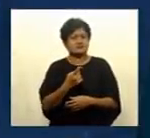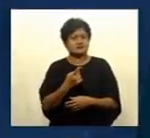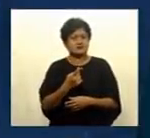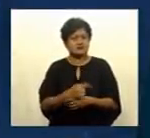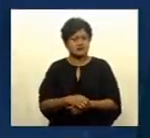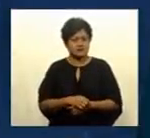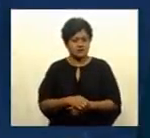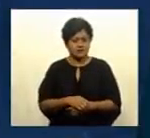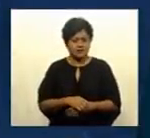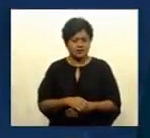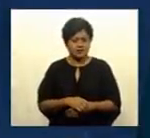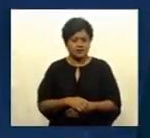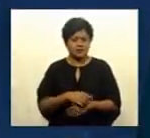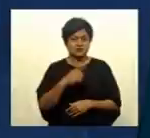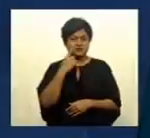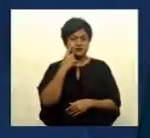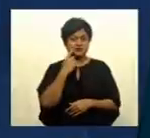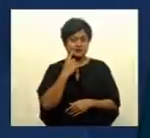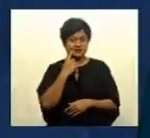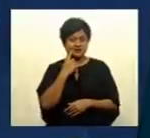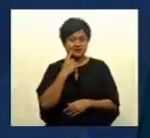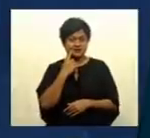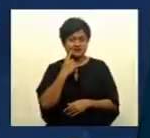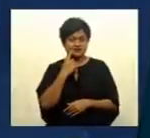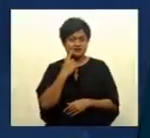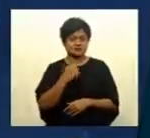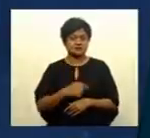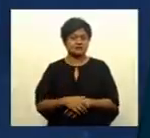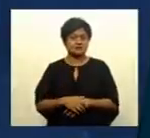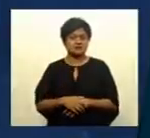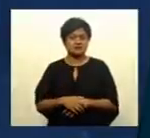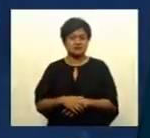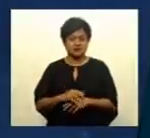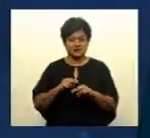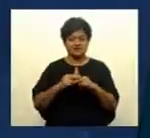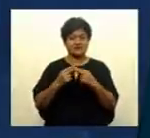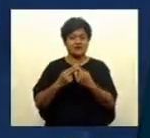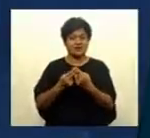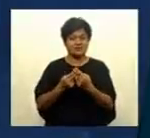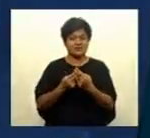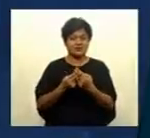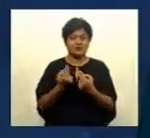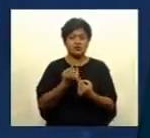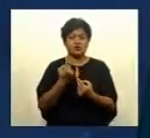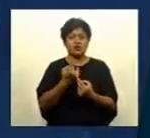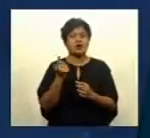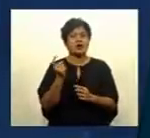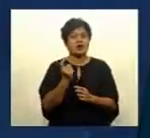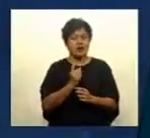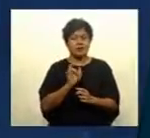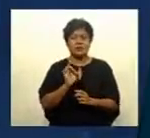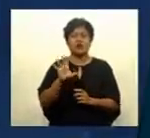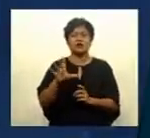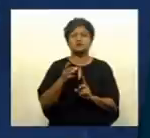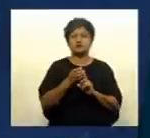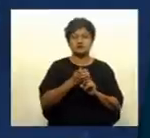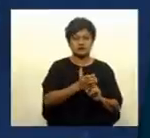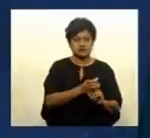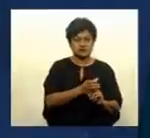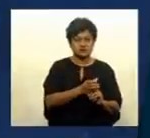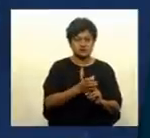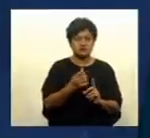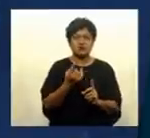relocate families, those coming out of quarantine or those who are stranded